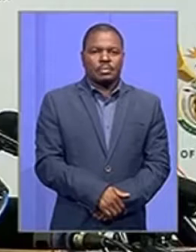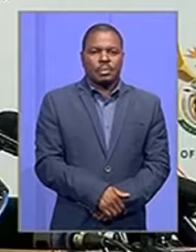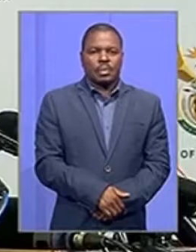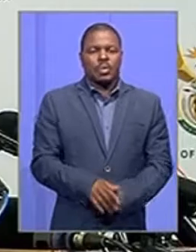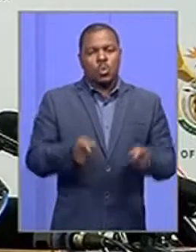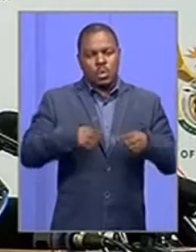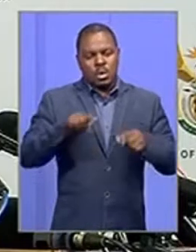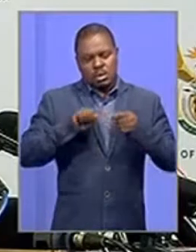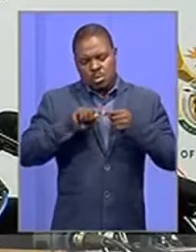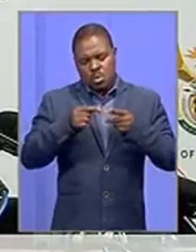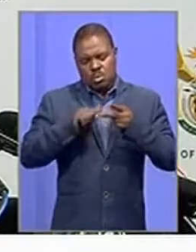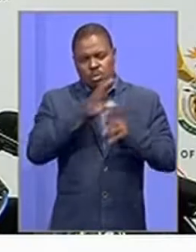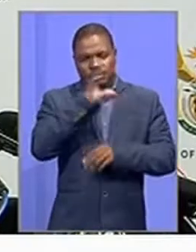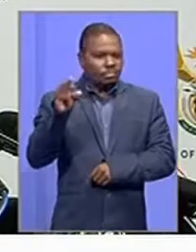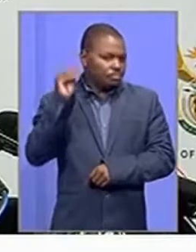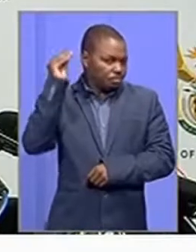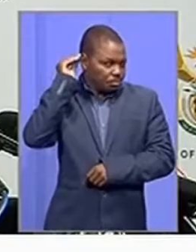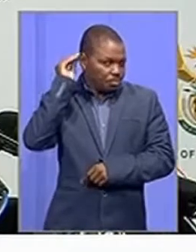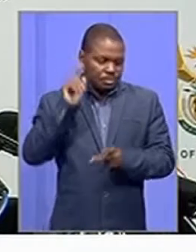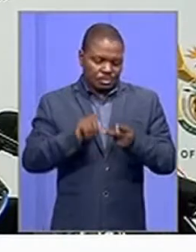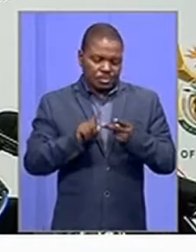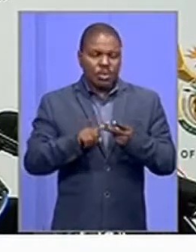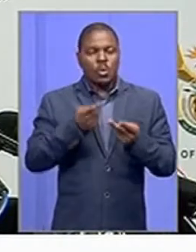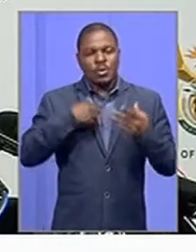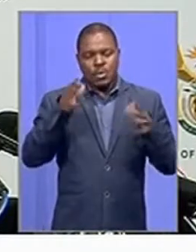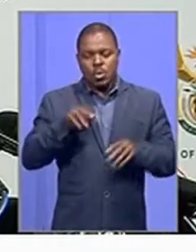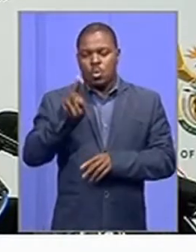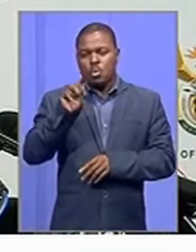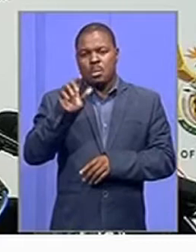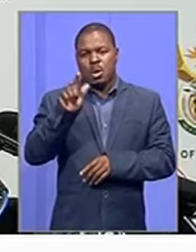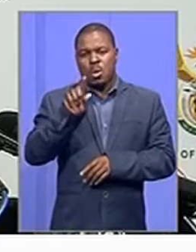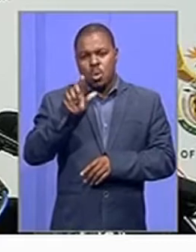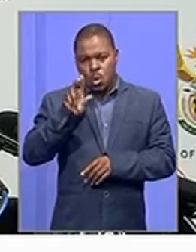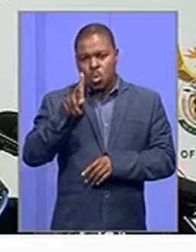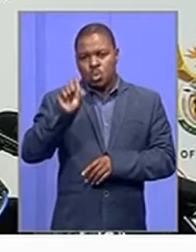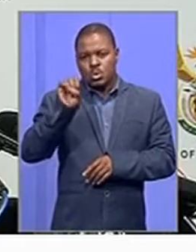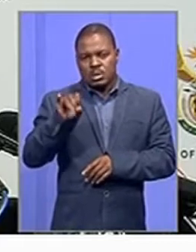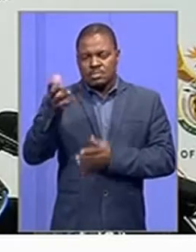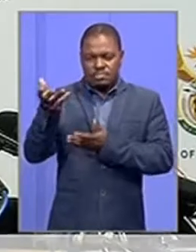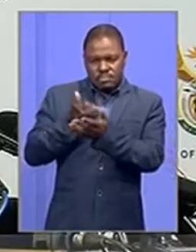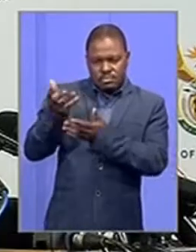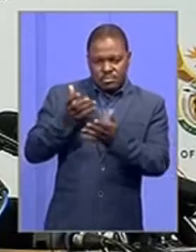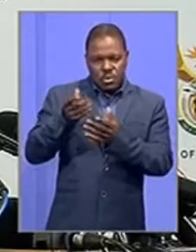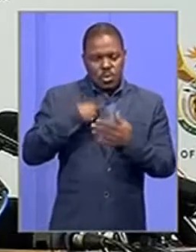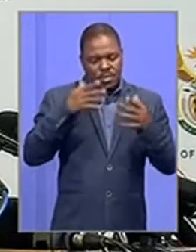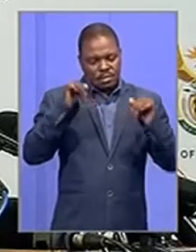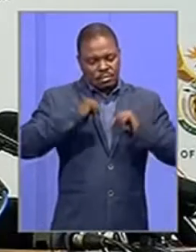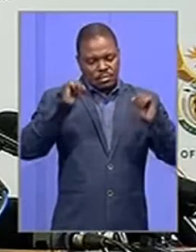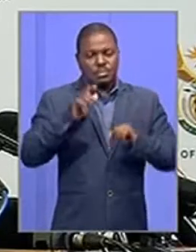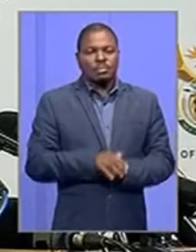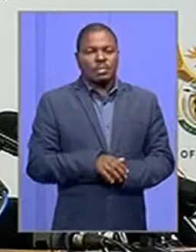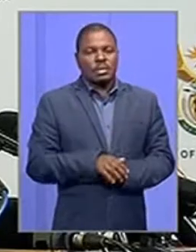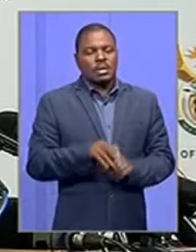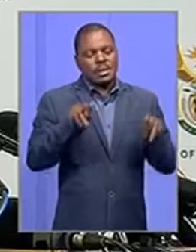Considered all the factors, including our engagement with Umalusi. We agreed as CM that there must be a